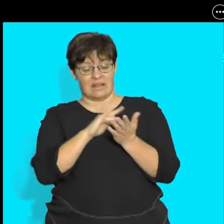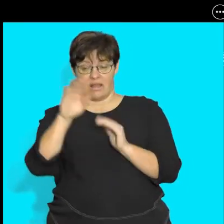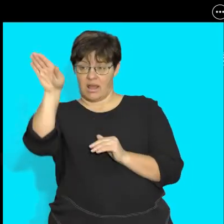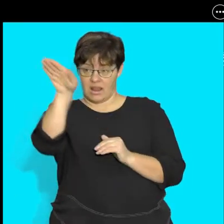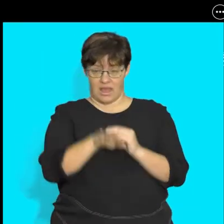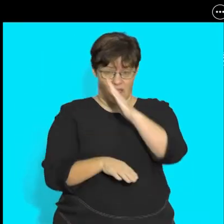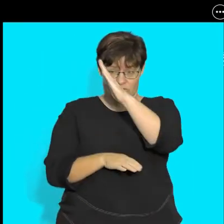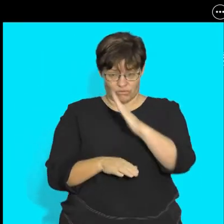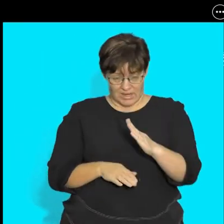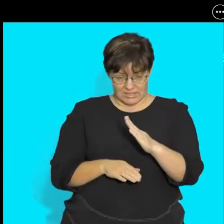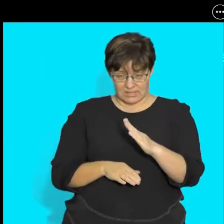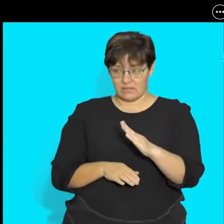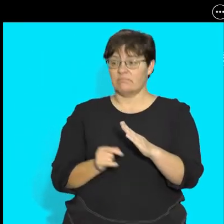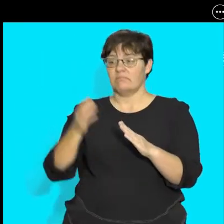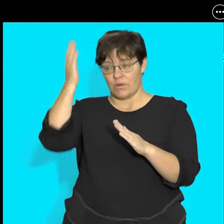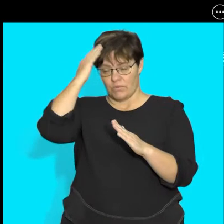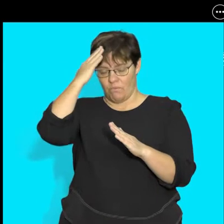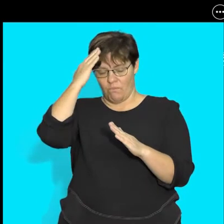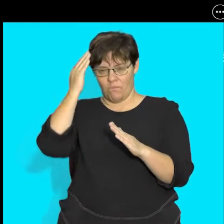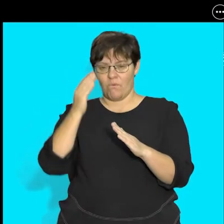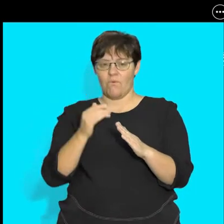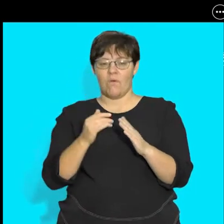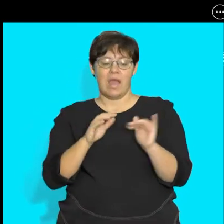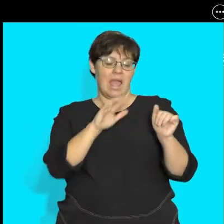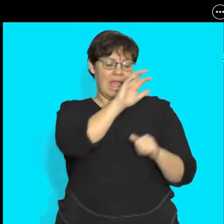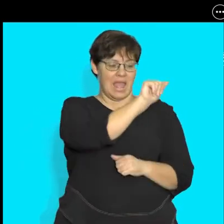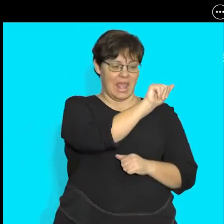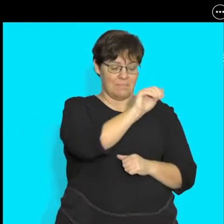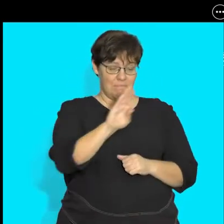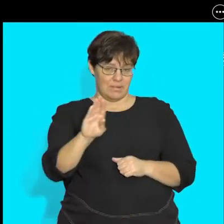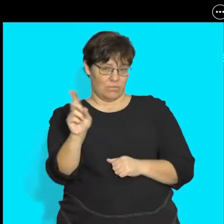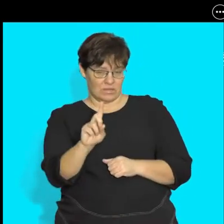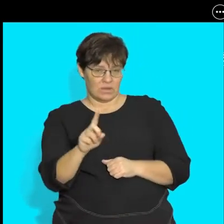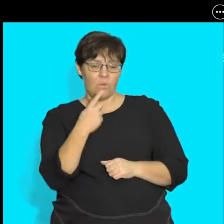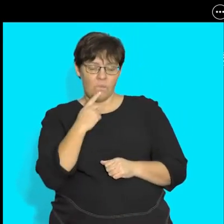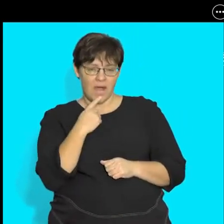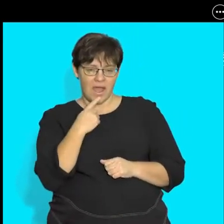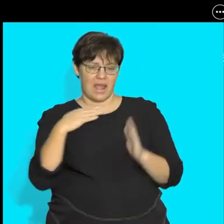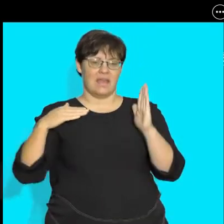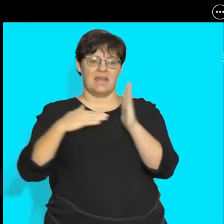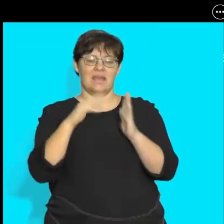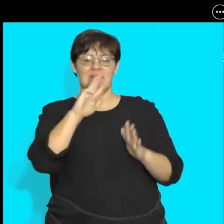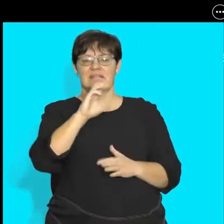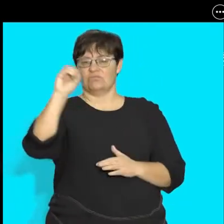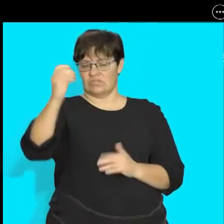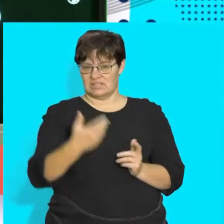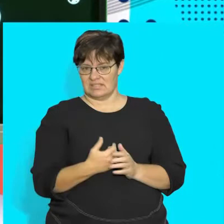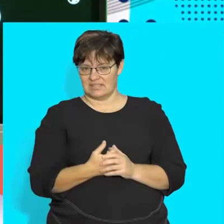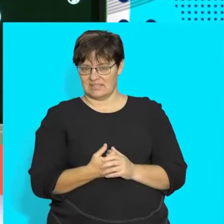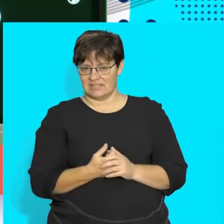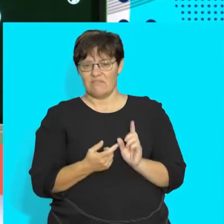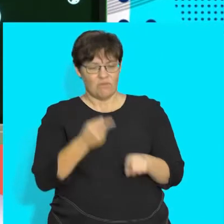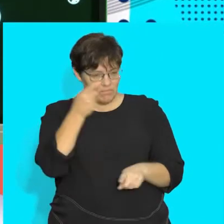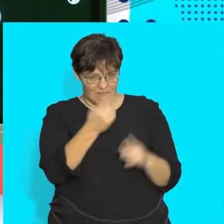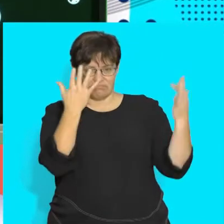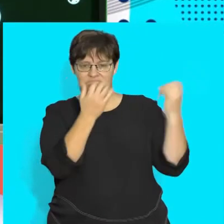the center is, then I can work out what the equation of line AB is, because those are perpendicular lines, and then